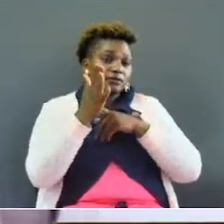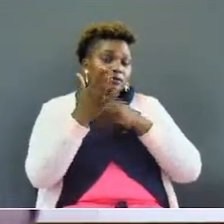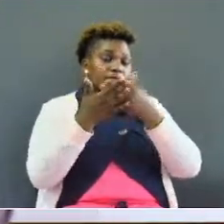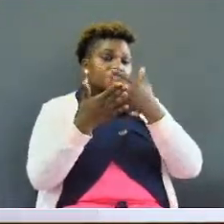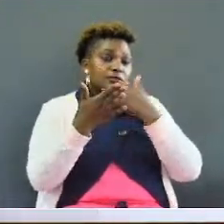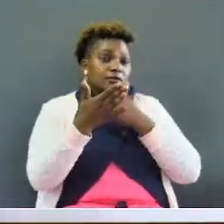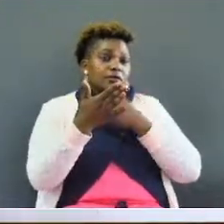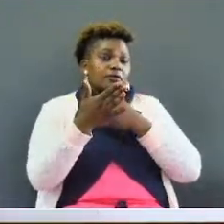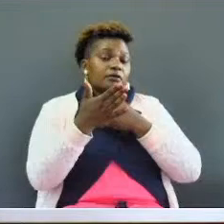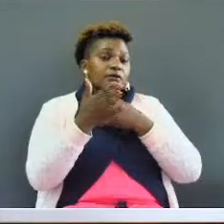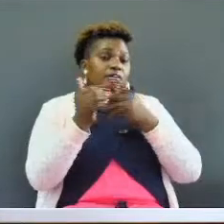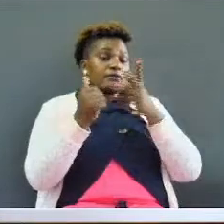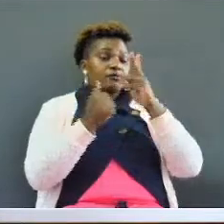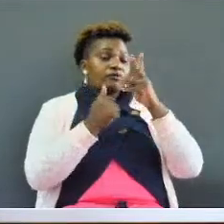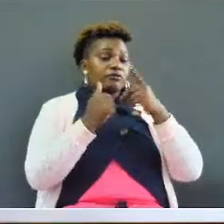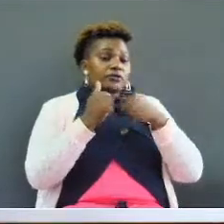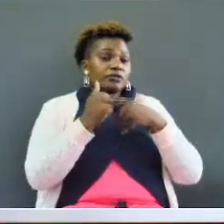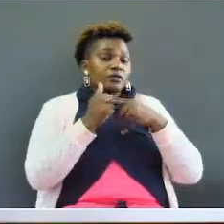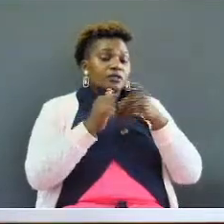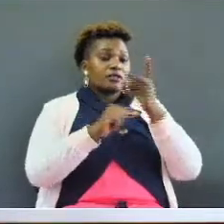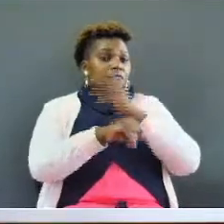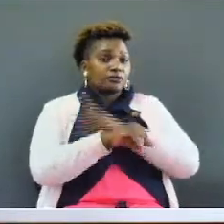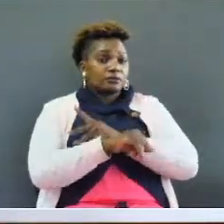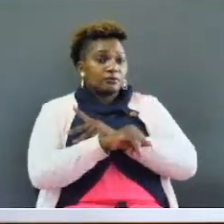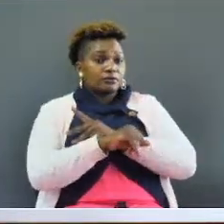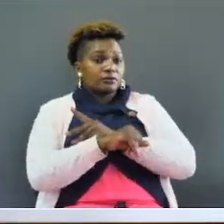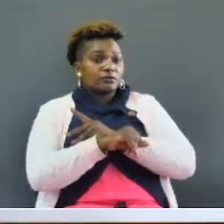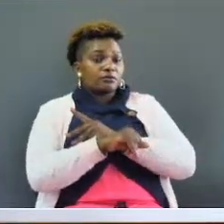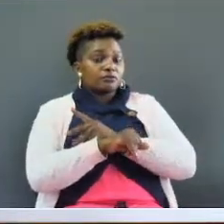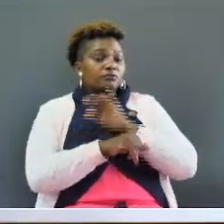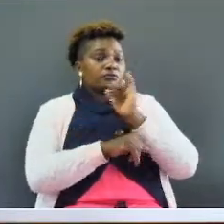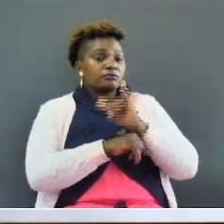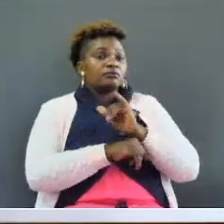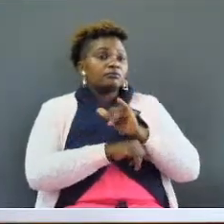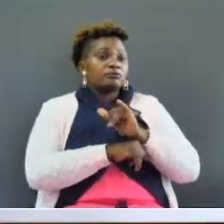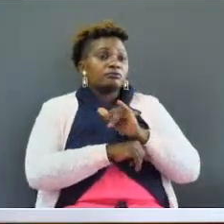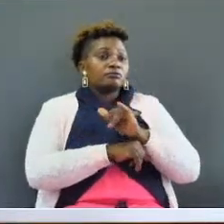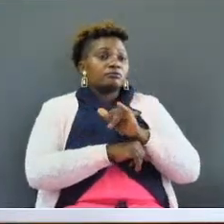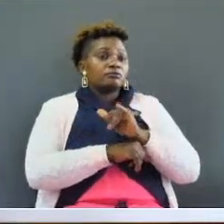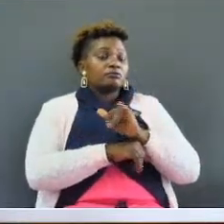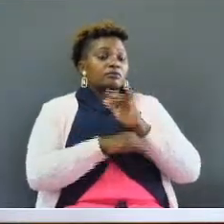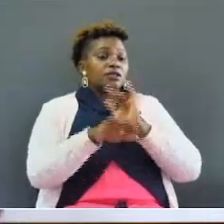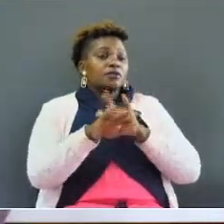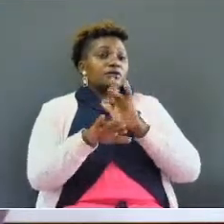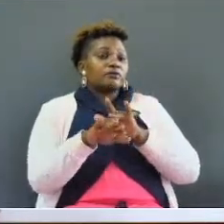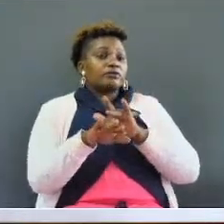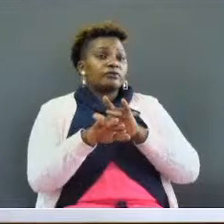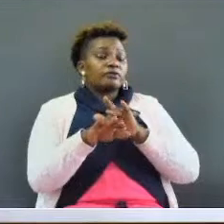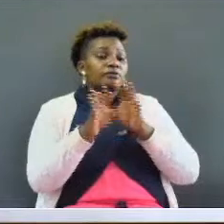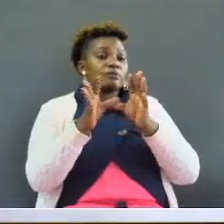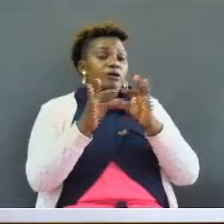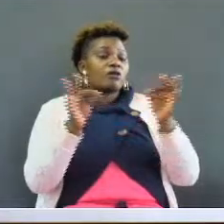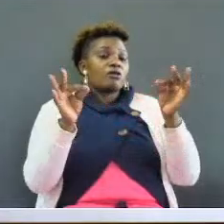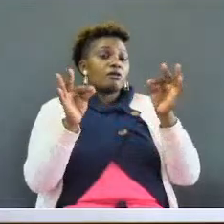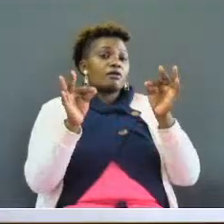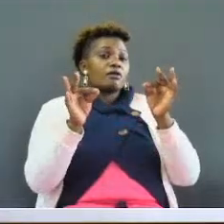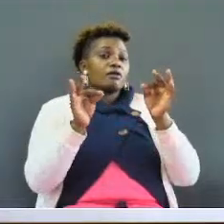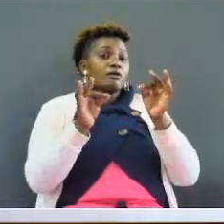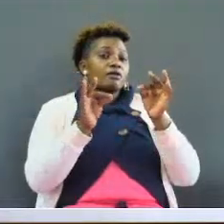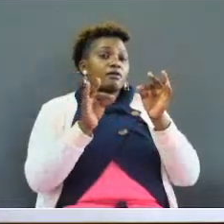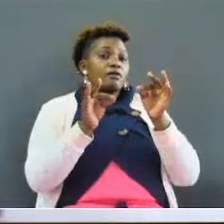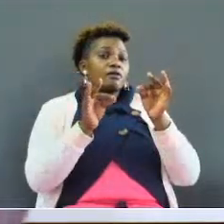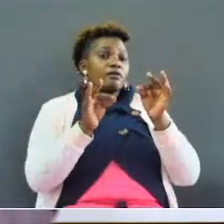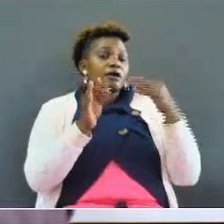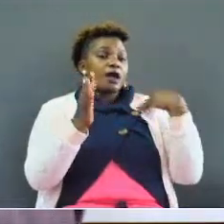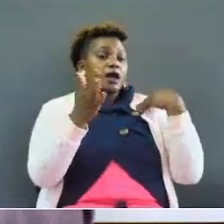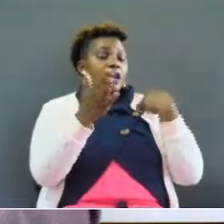by 4 to 6 days, and it remains infective much longer, by